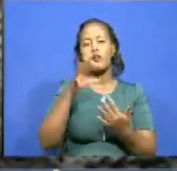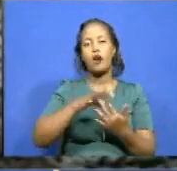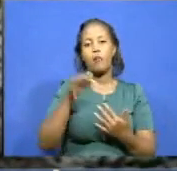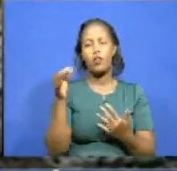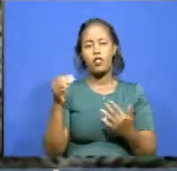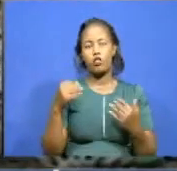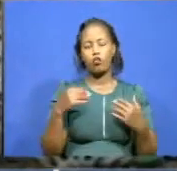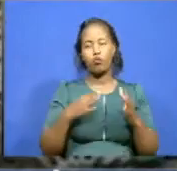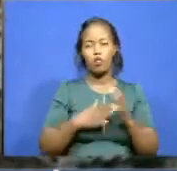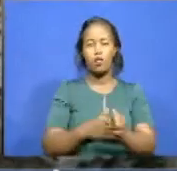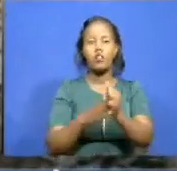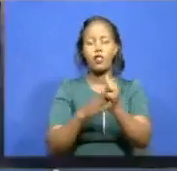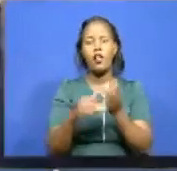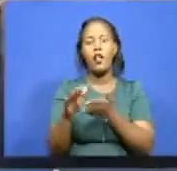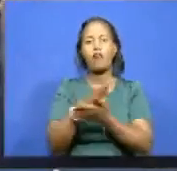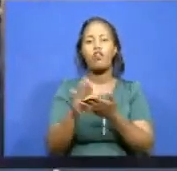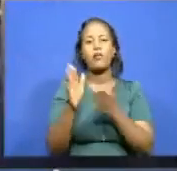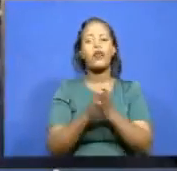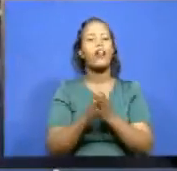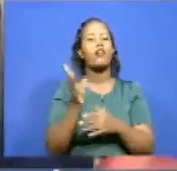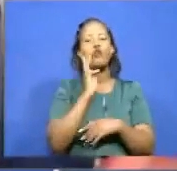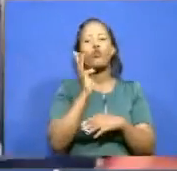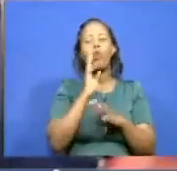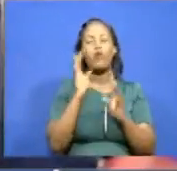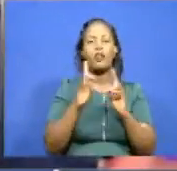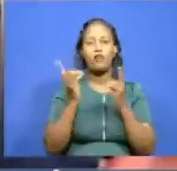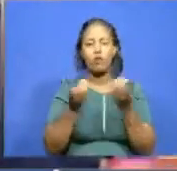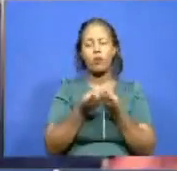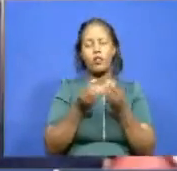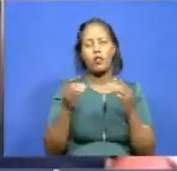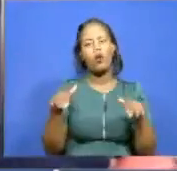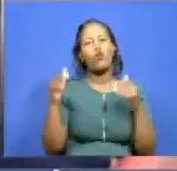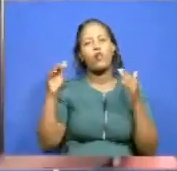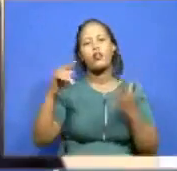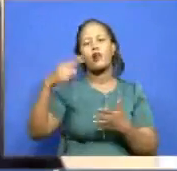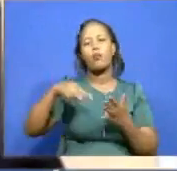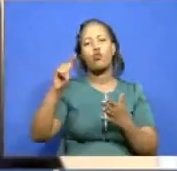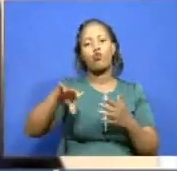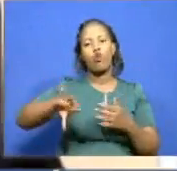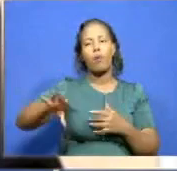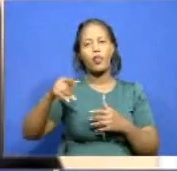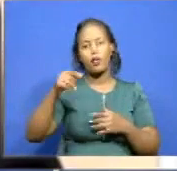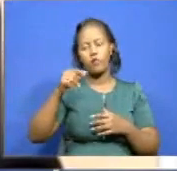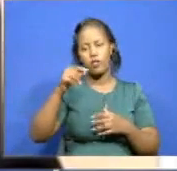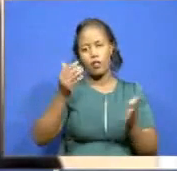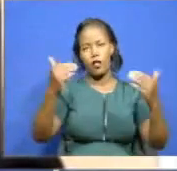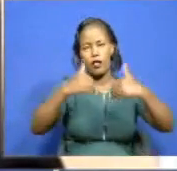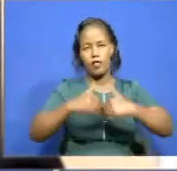the Environment and Water Department pending approval by the County Assembly. Honorable Peter